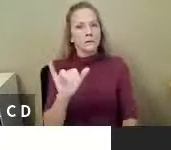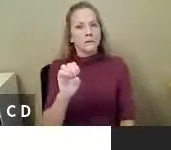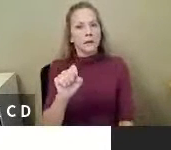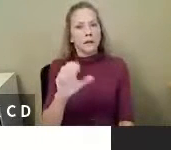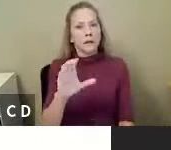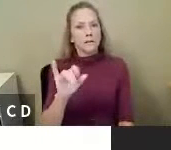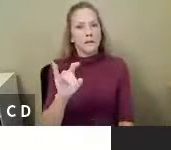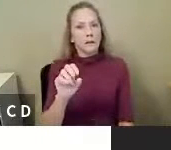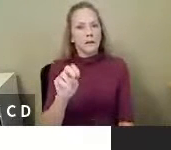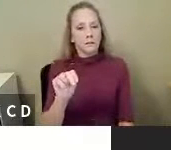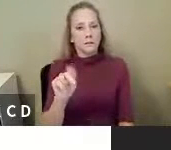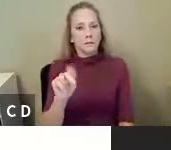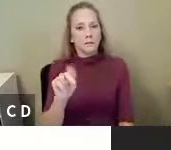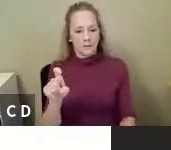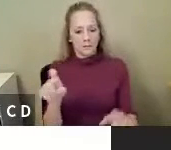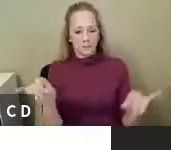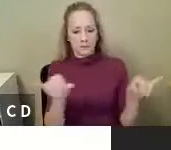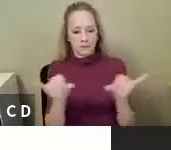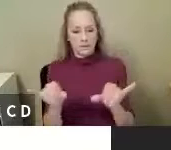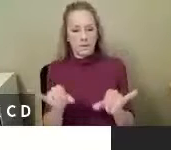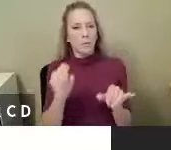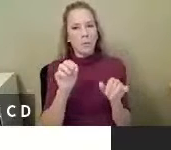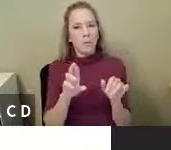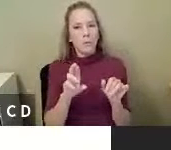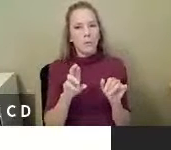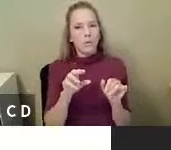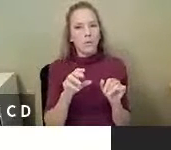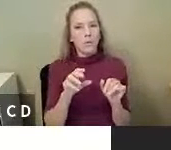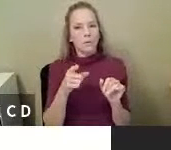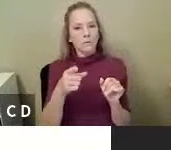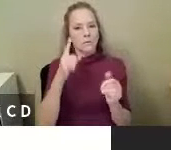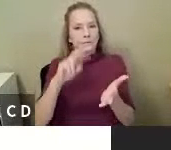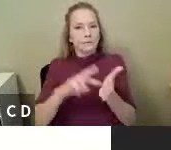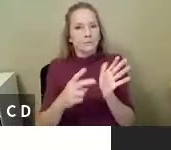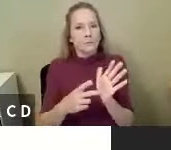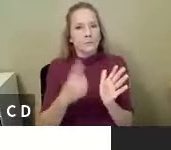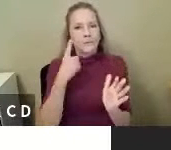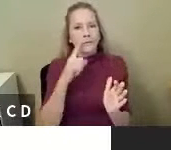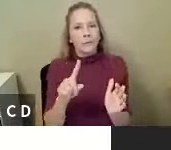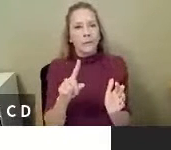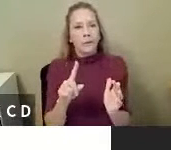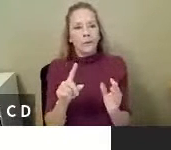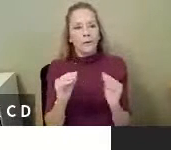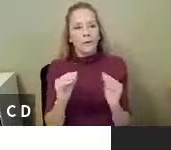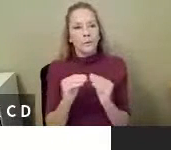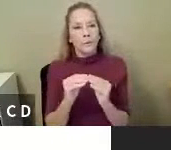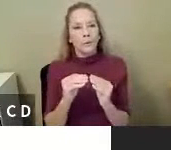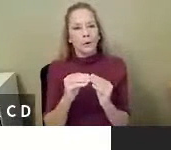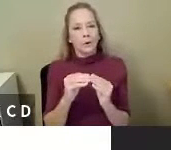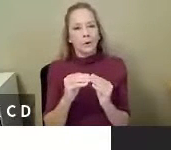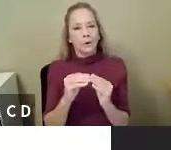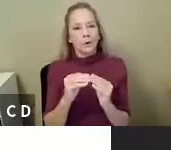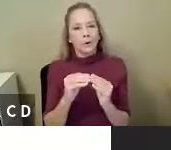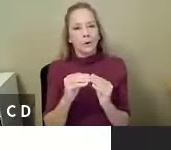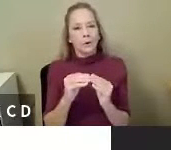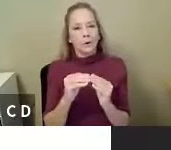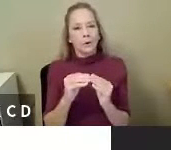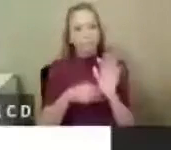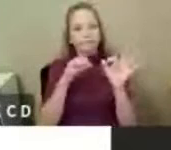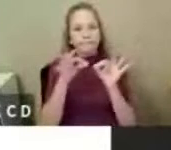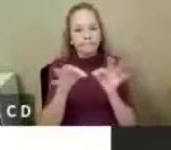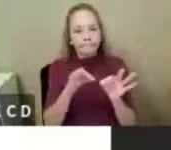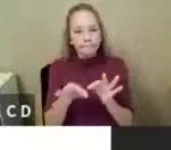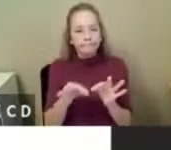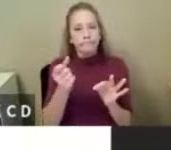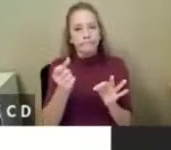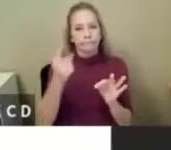mouth. Or is it just trying to be a more well-defined set